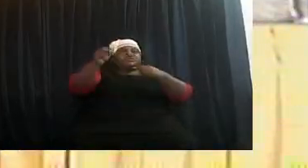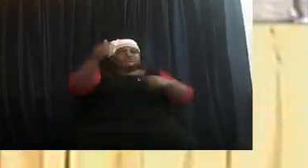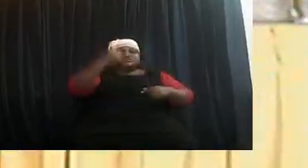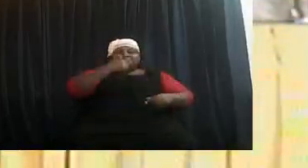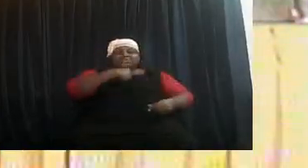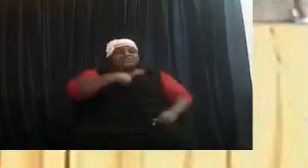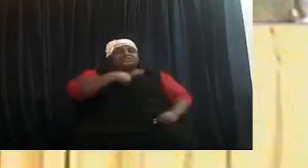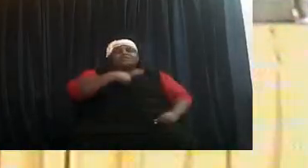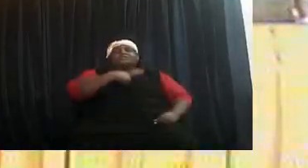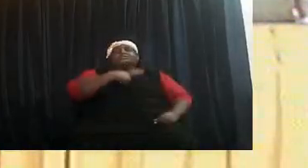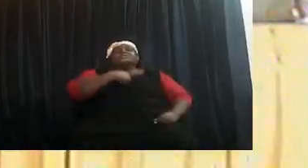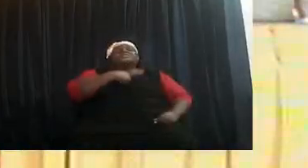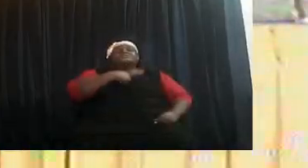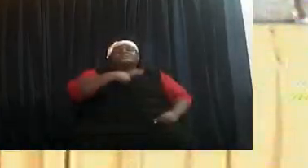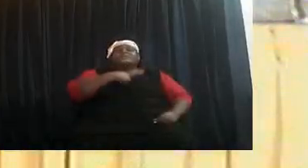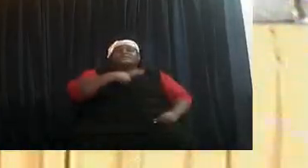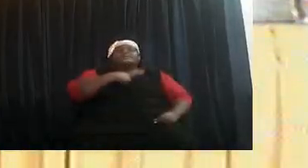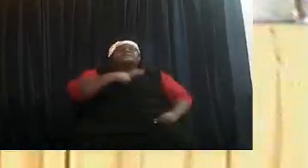come.